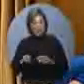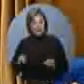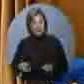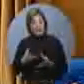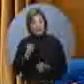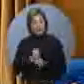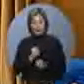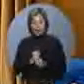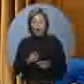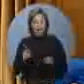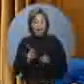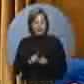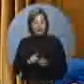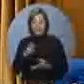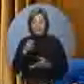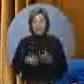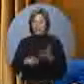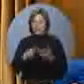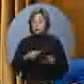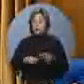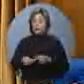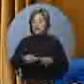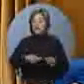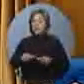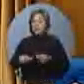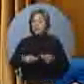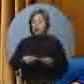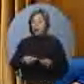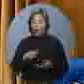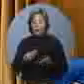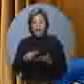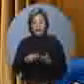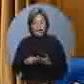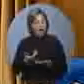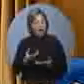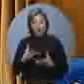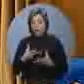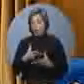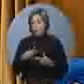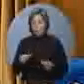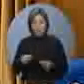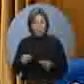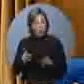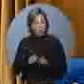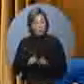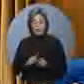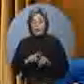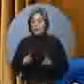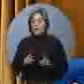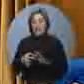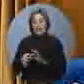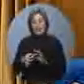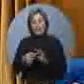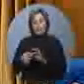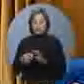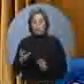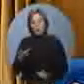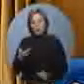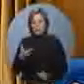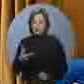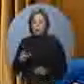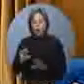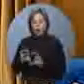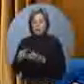unfortunately, the Liberal NDP bloc coalition does not agree. I am absolutely shocked to report